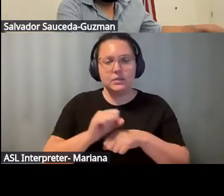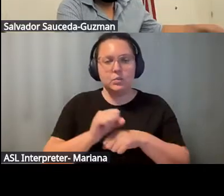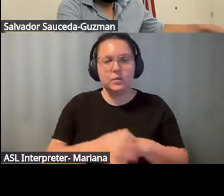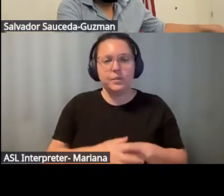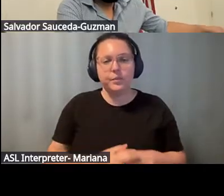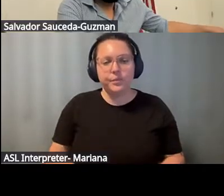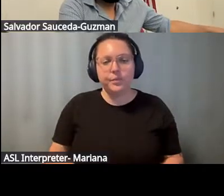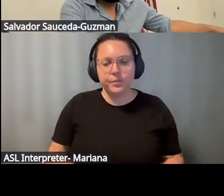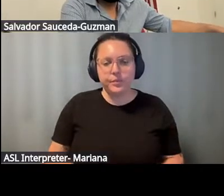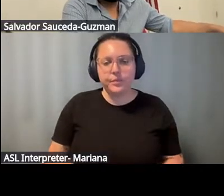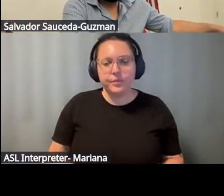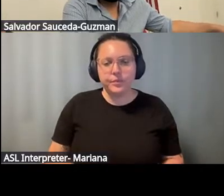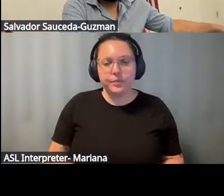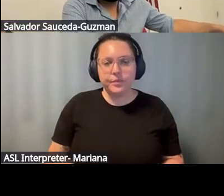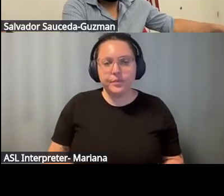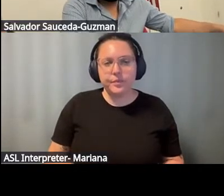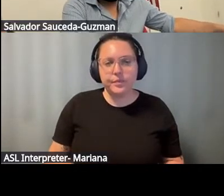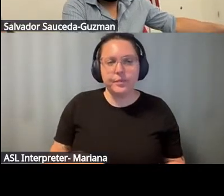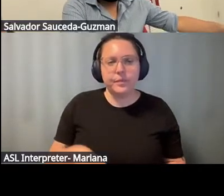5D06.